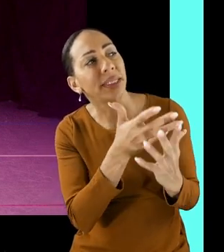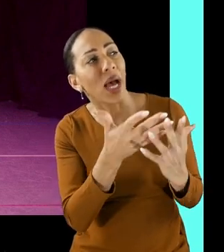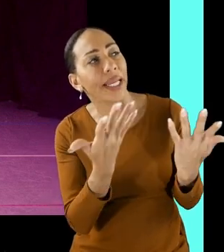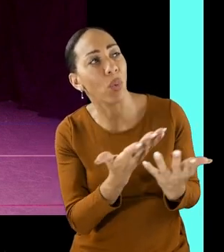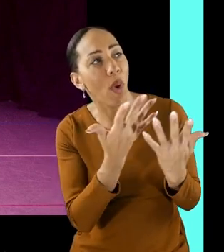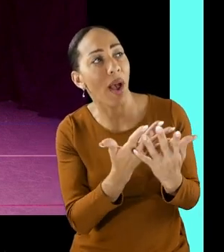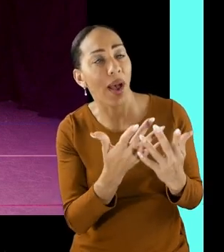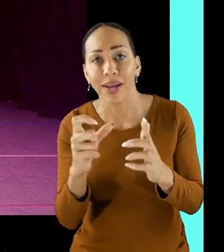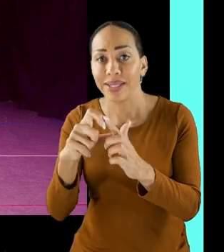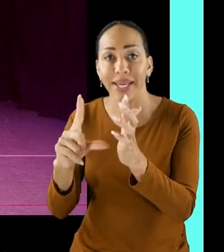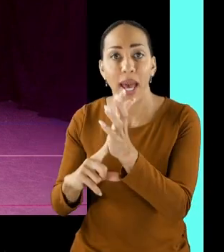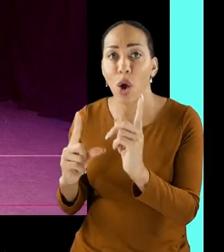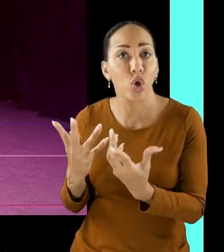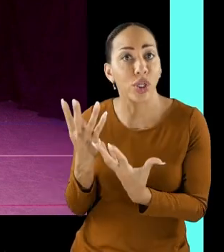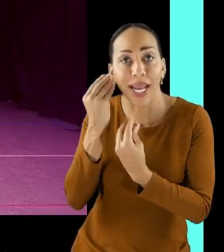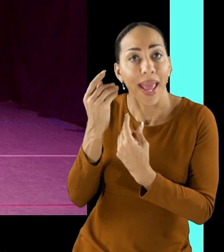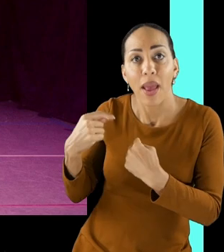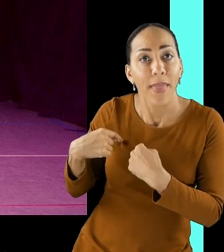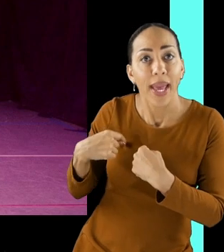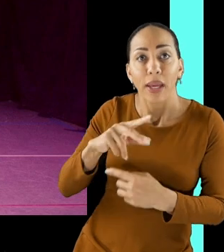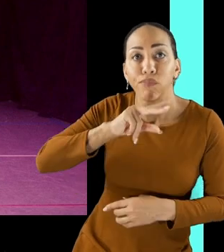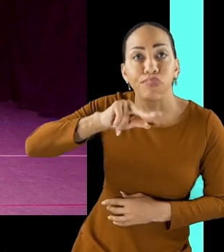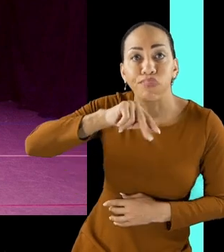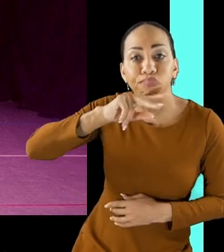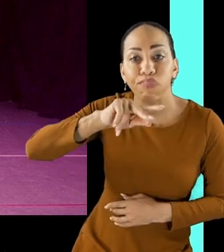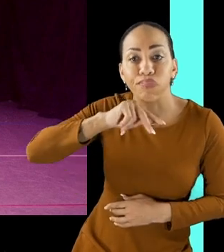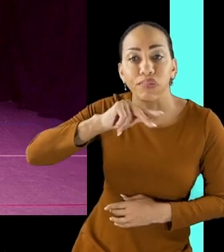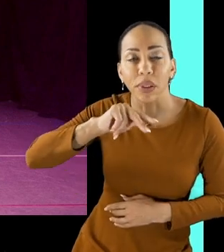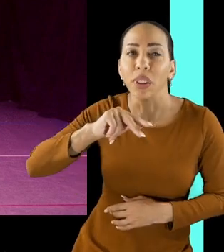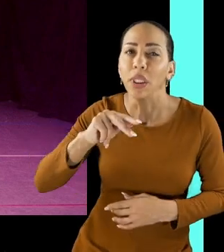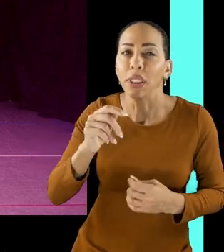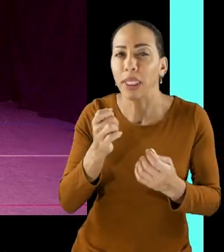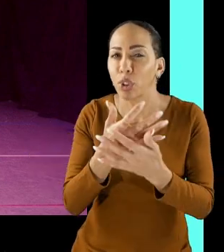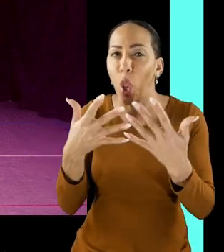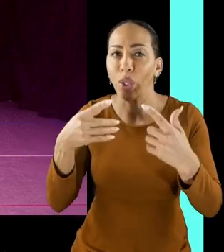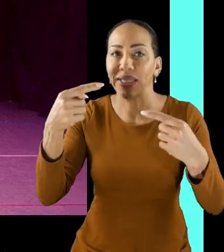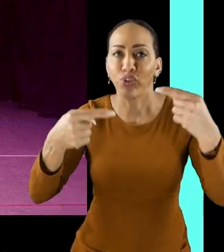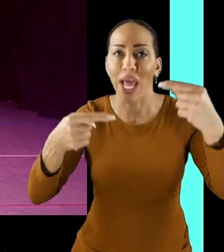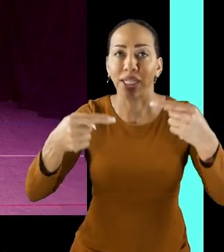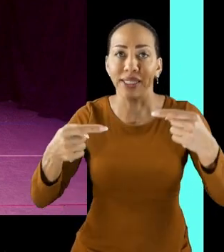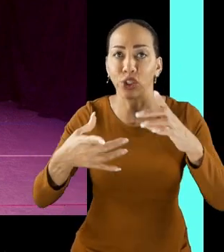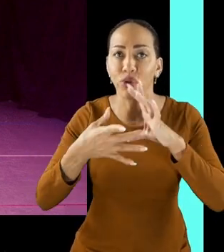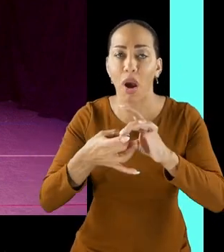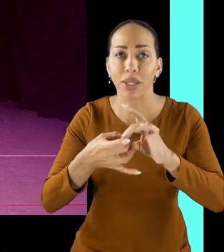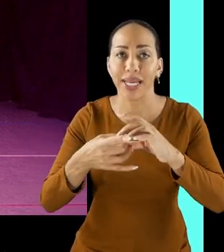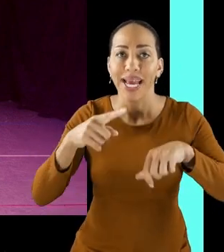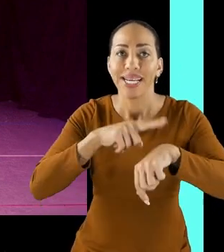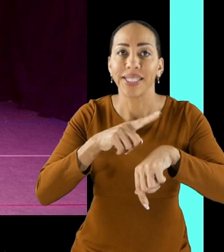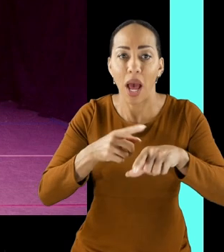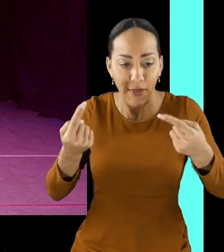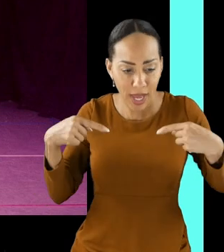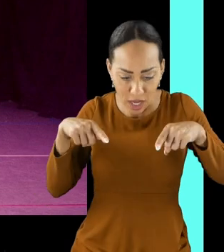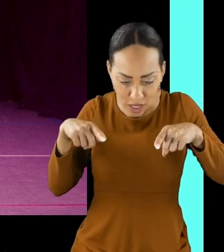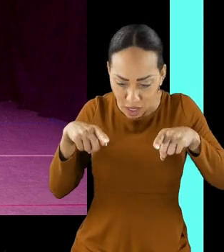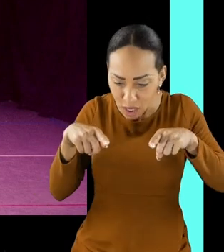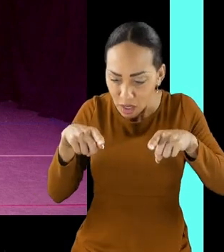and they couldn't hear me in terms of where I was speaking. So there became a series of challenges about keeping in time. I wanted